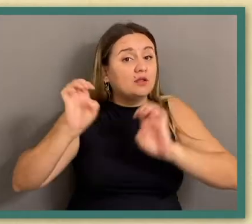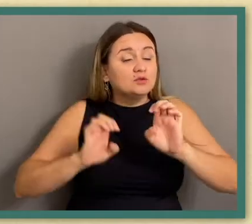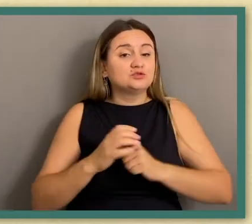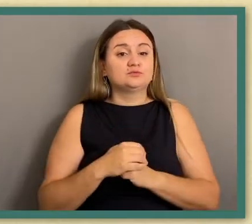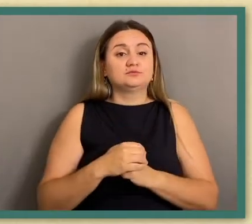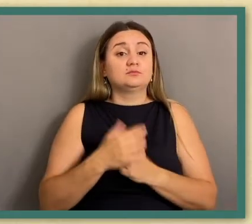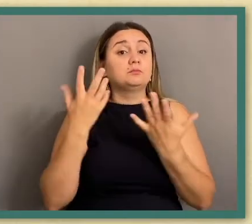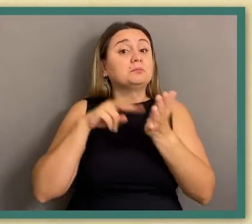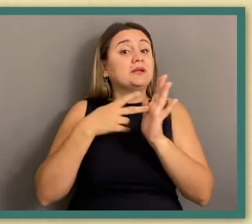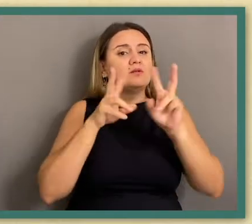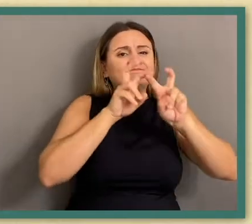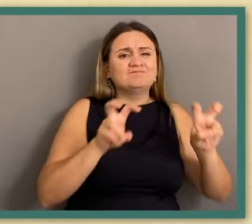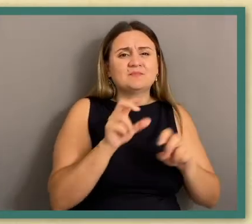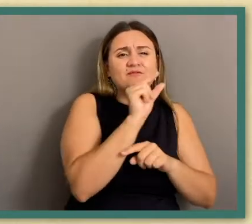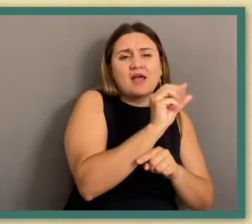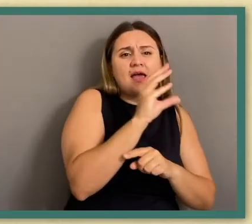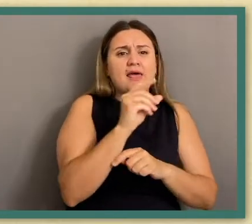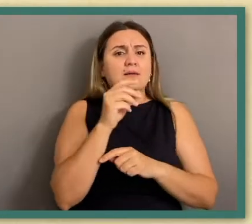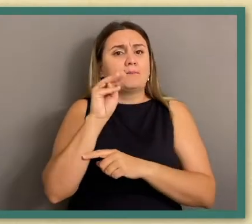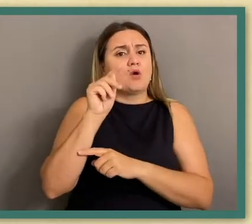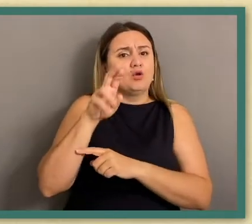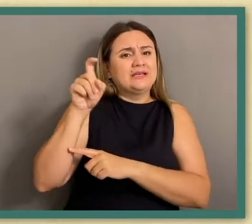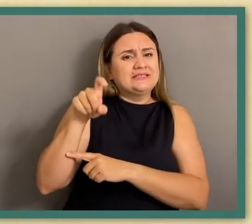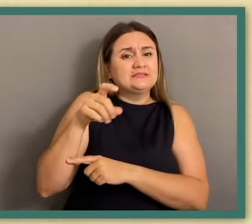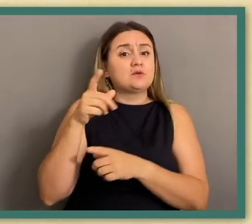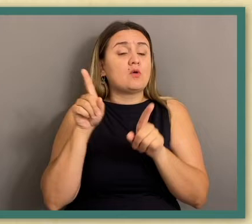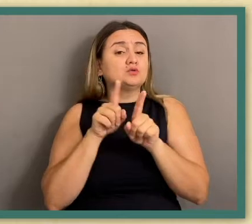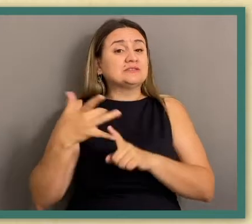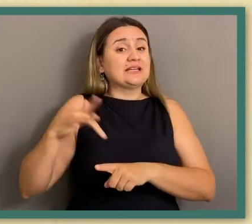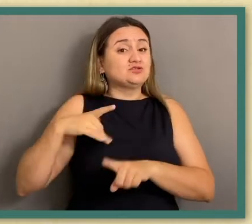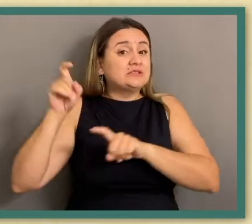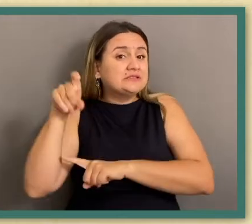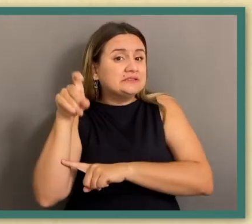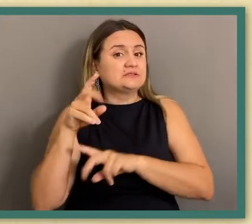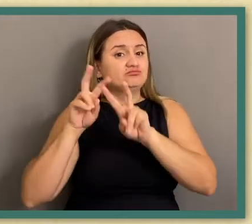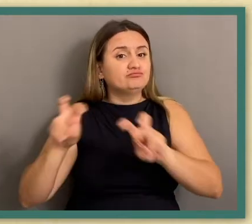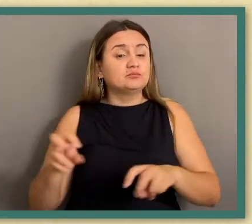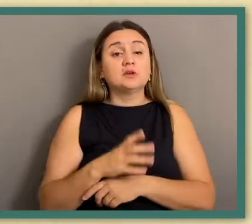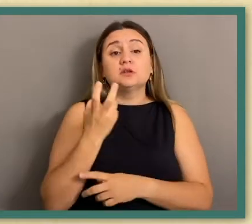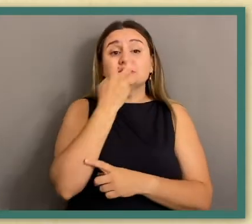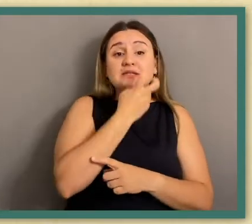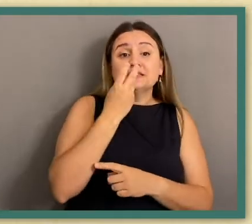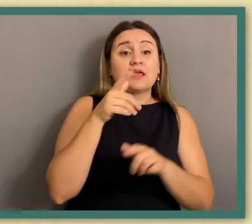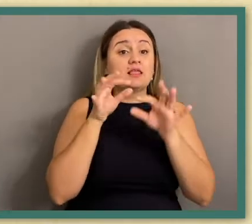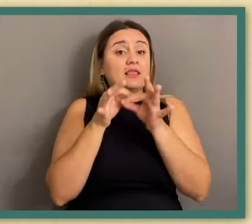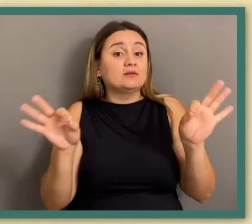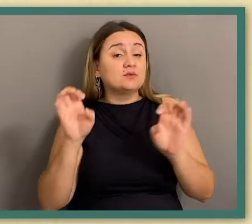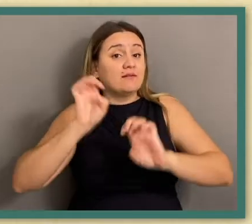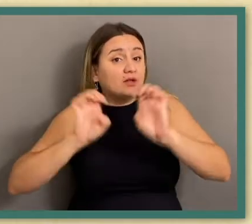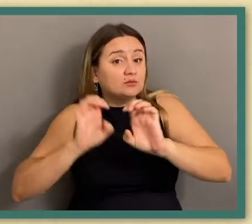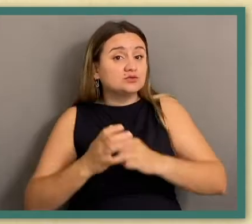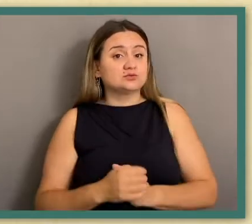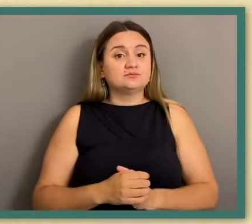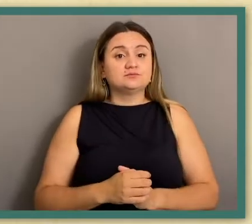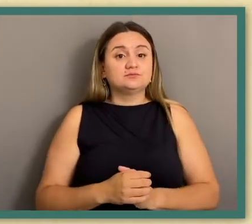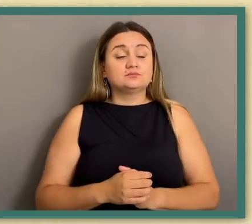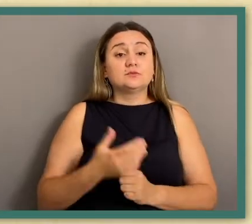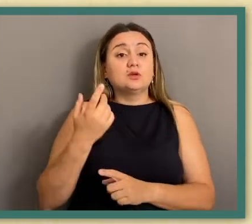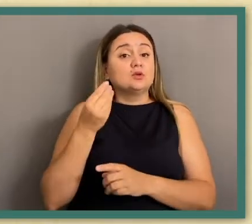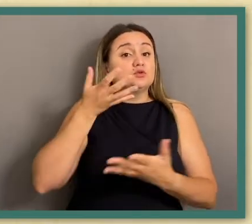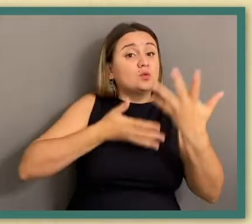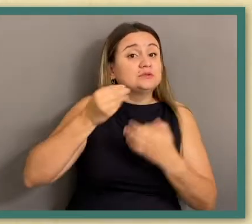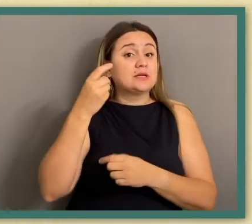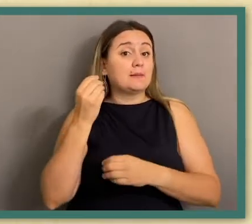therapy evaluation, which can examine both fine motor needs as well as sensory needs, a speech and language evaluation,